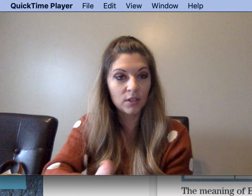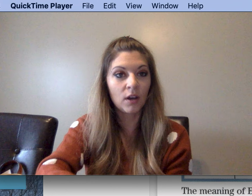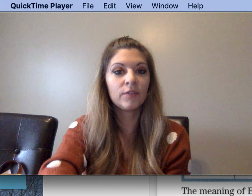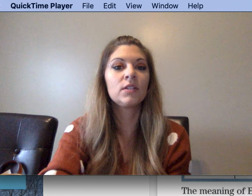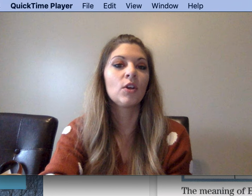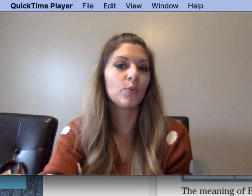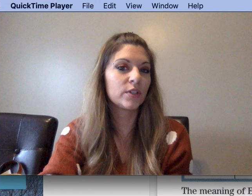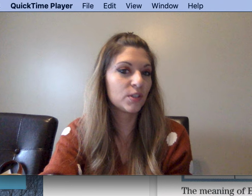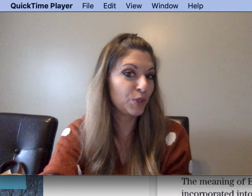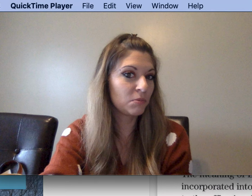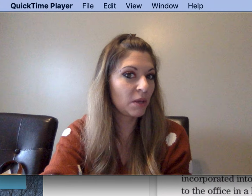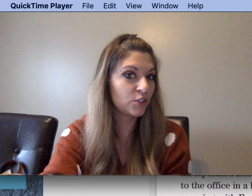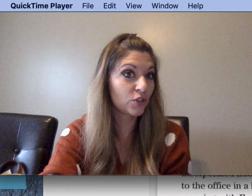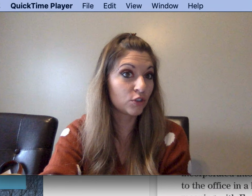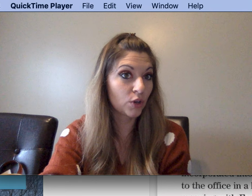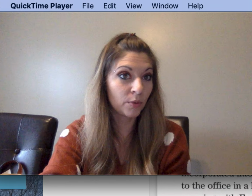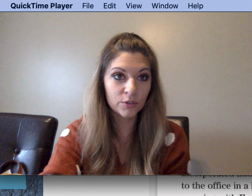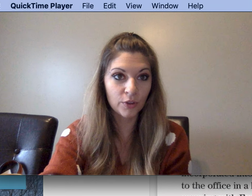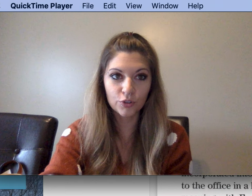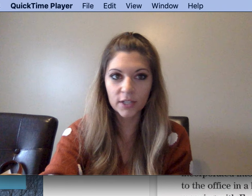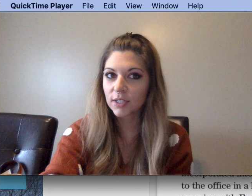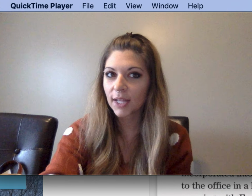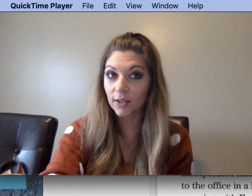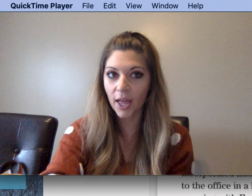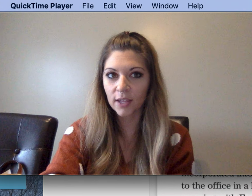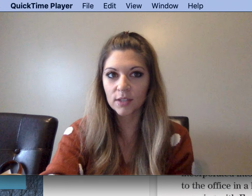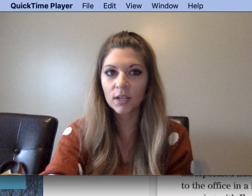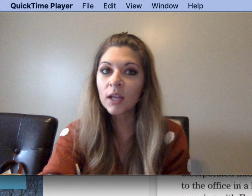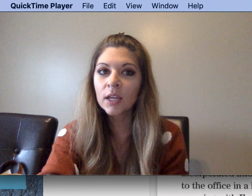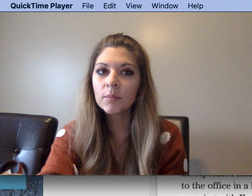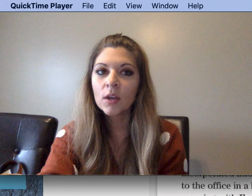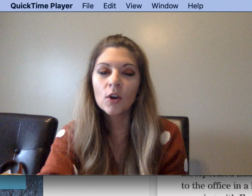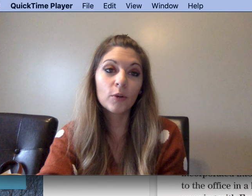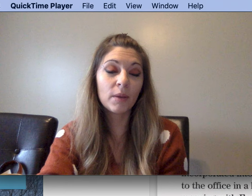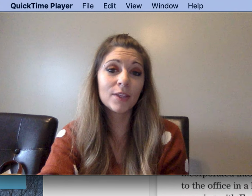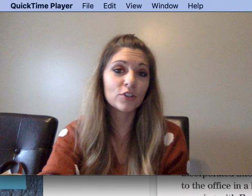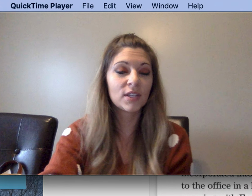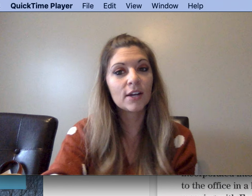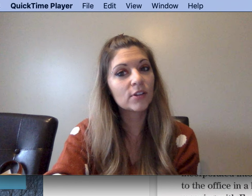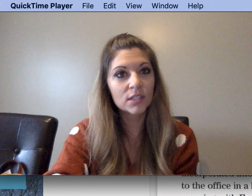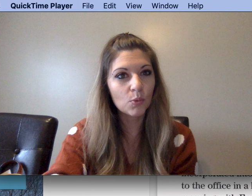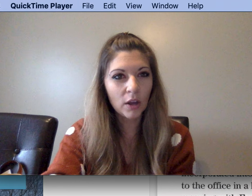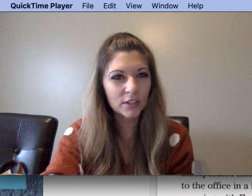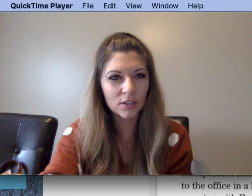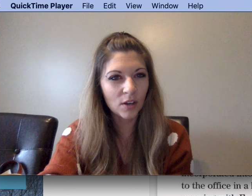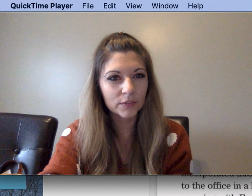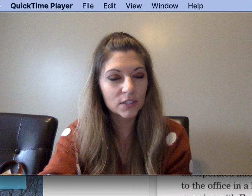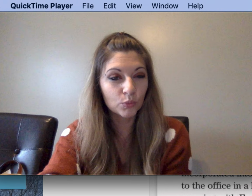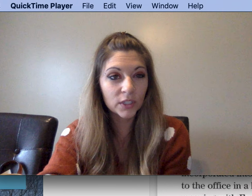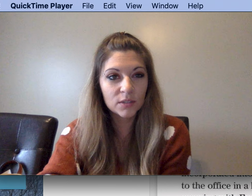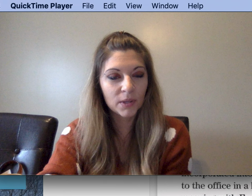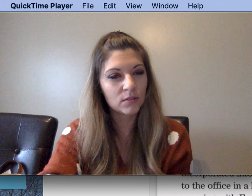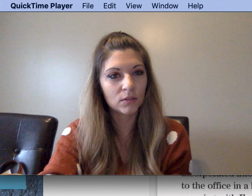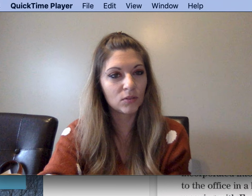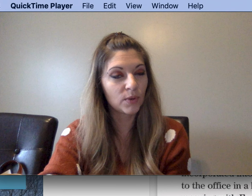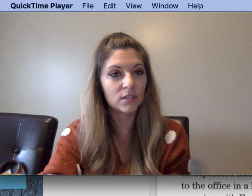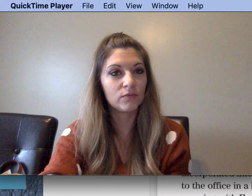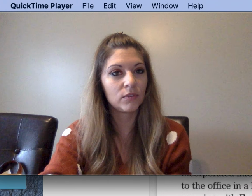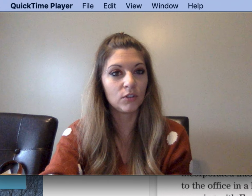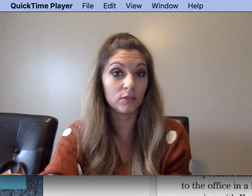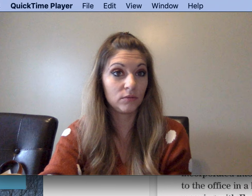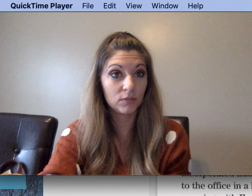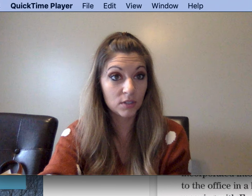going to the office, whereas this person maybe just got in trouble, so they're trying to like lag the time, or maybe they're just carelessly walking to the office. It really depends on the